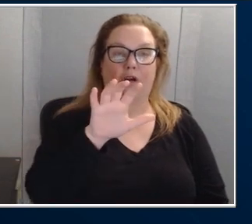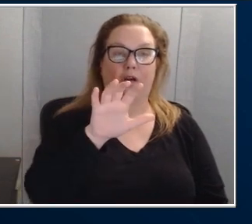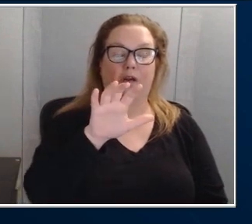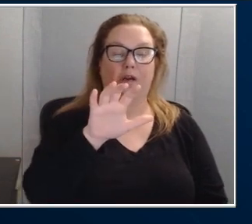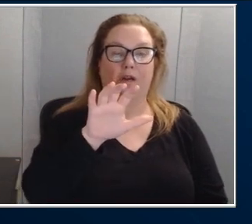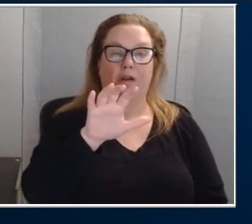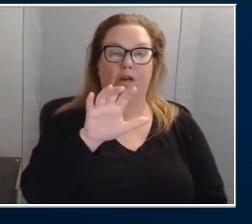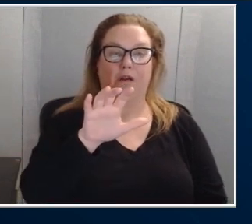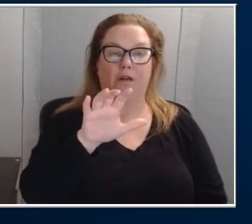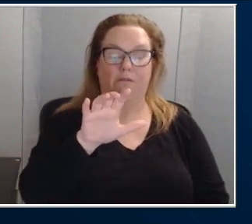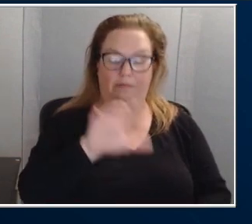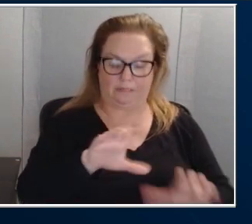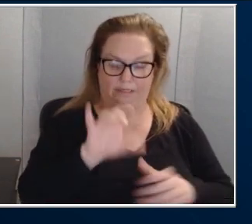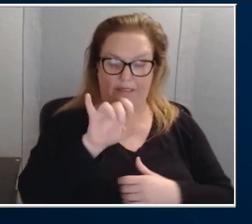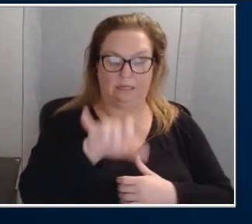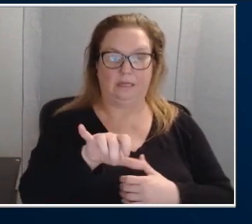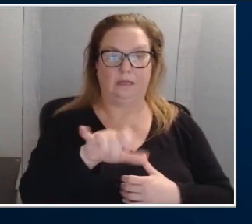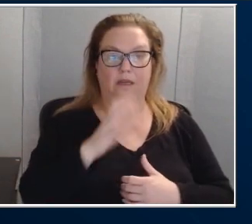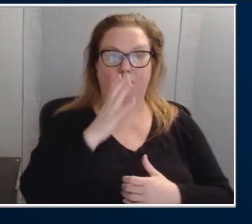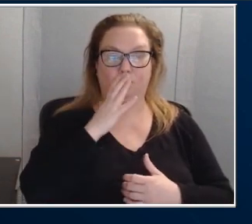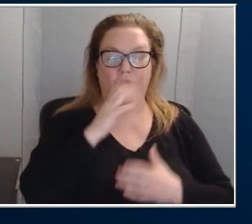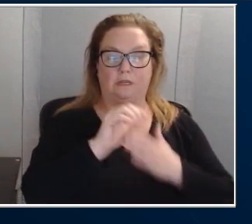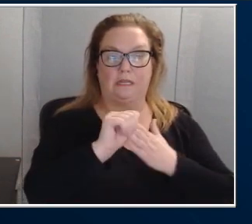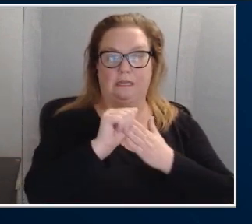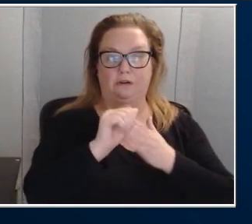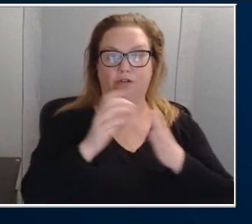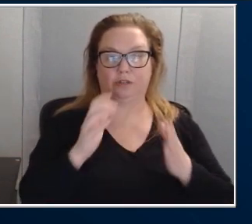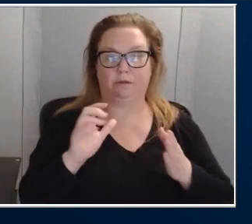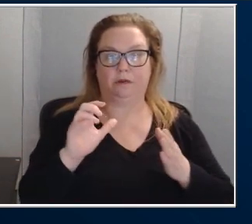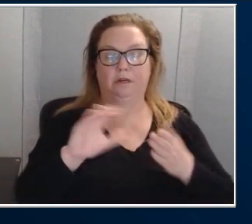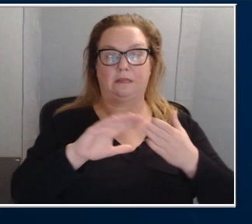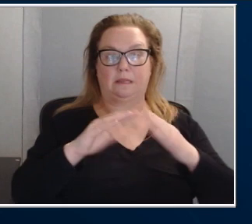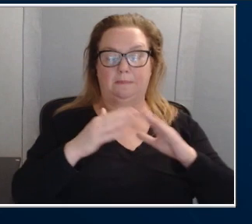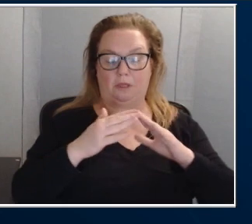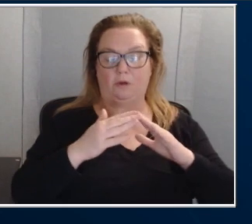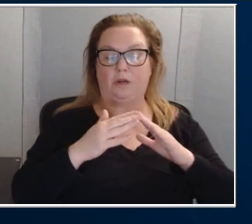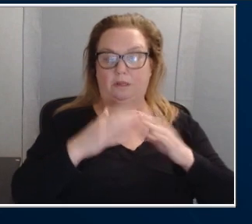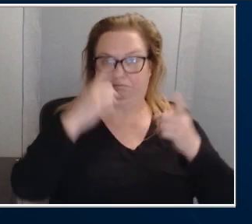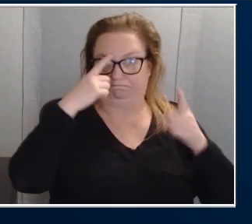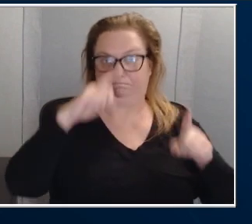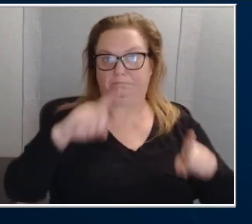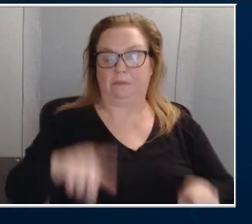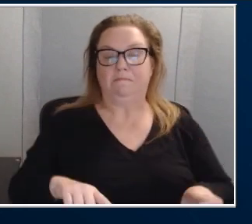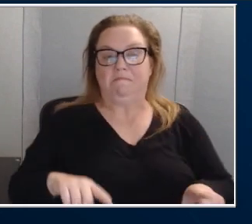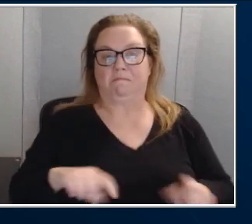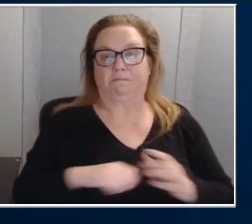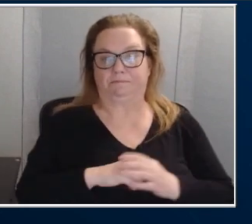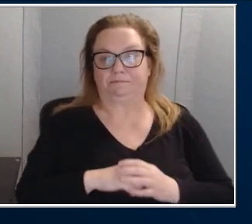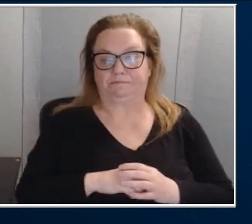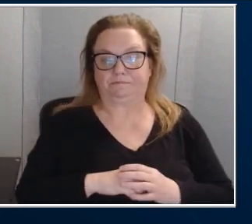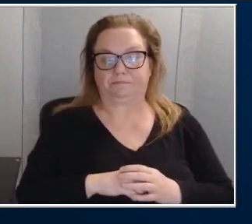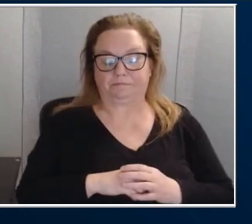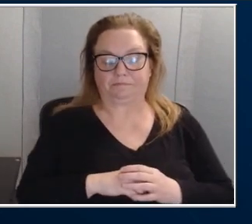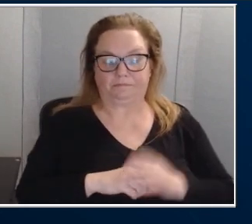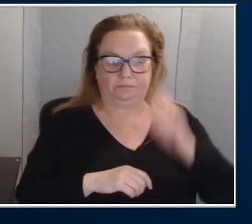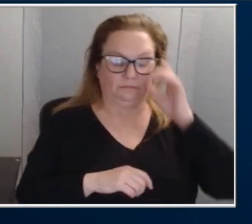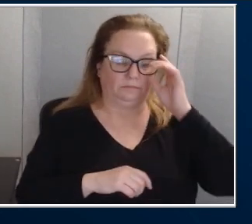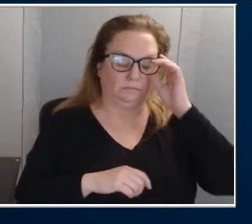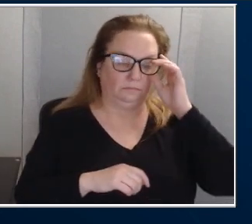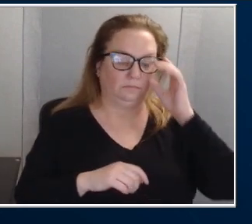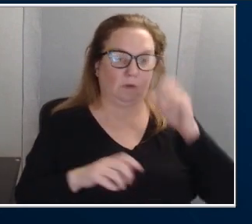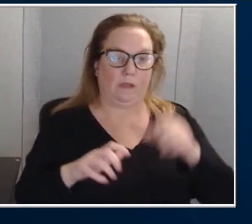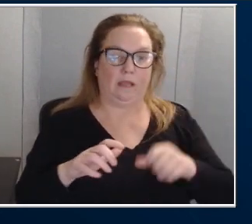and they did that. Had good leadership, and the community pulled together very well. And you know, we had a full